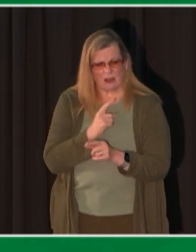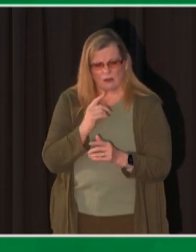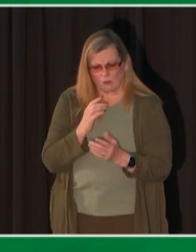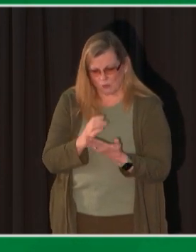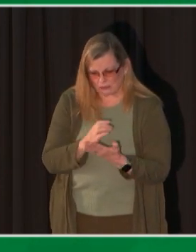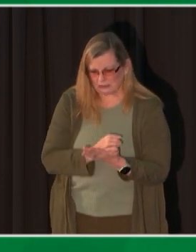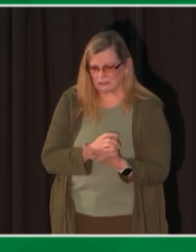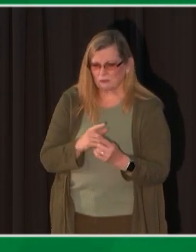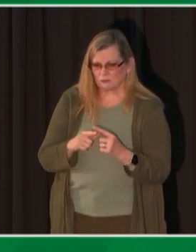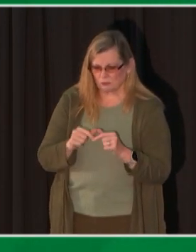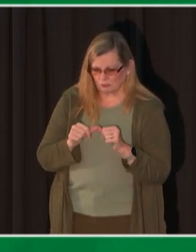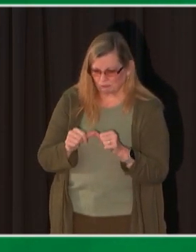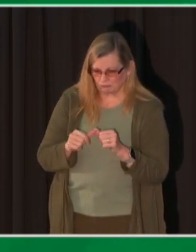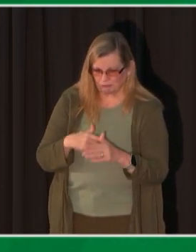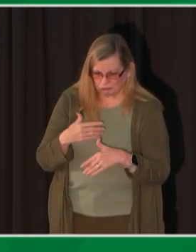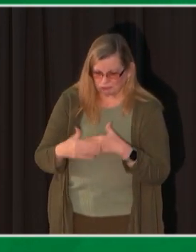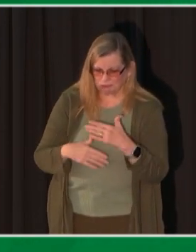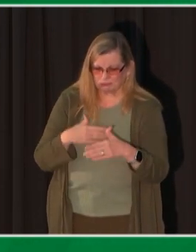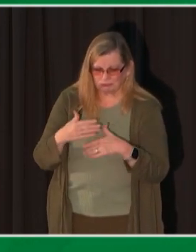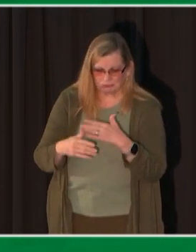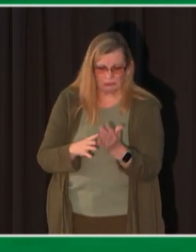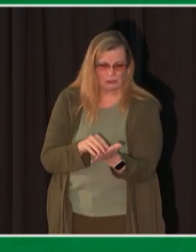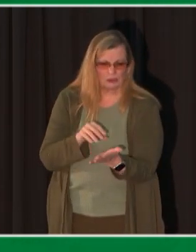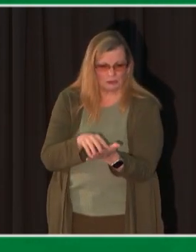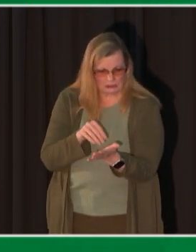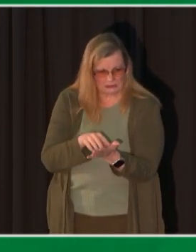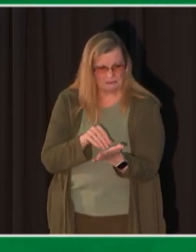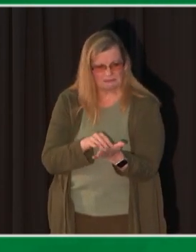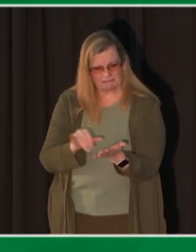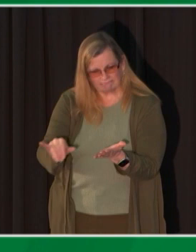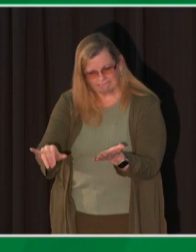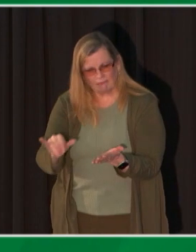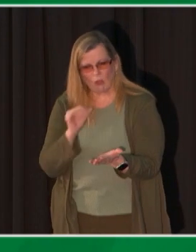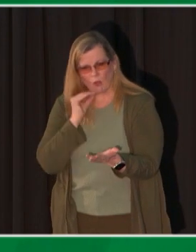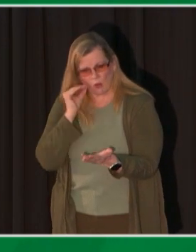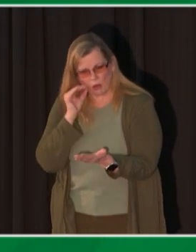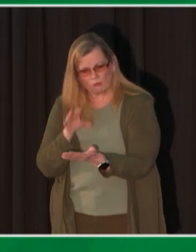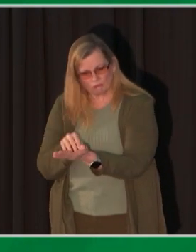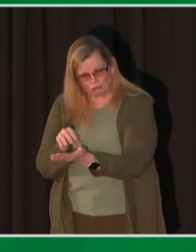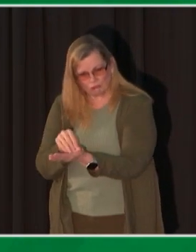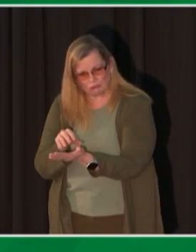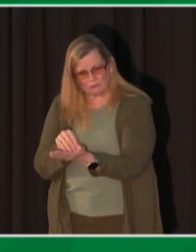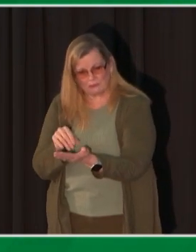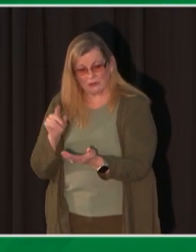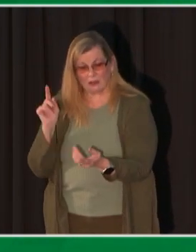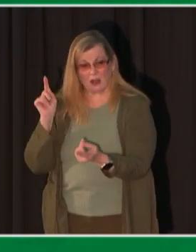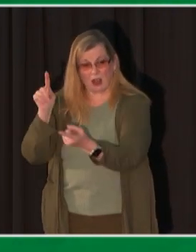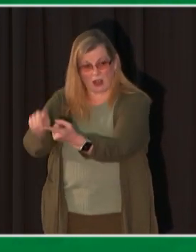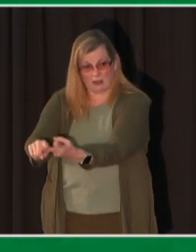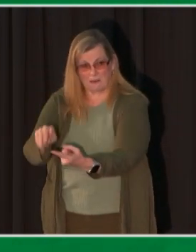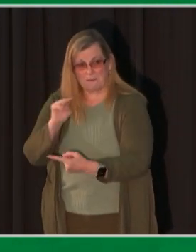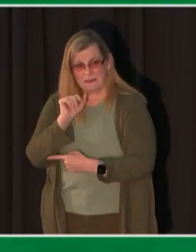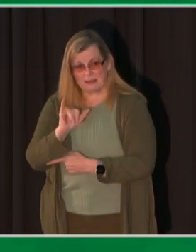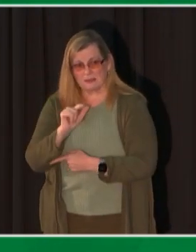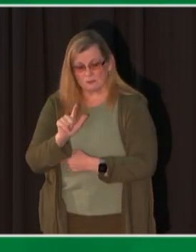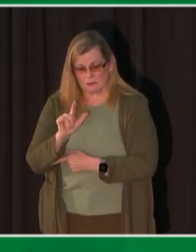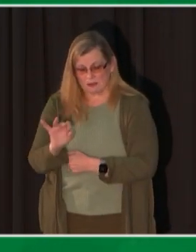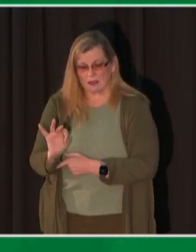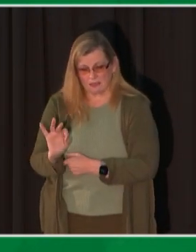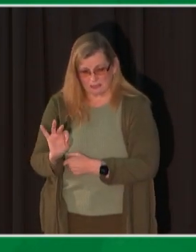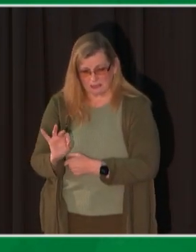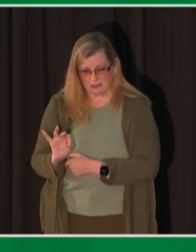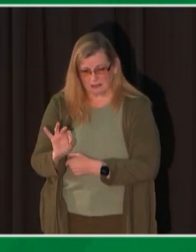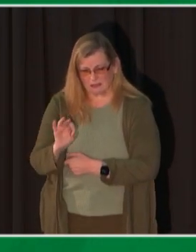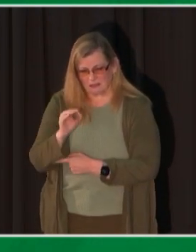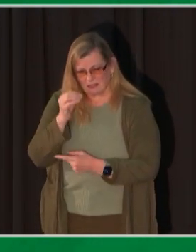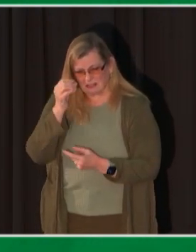home in the current mode that we're in through May 29th. As we were thinking about the 2021 school